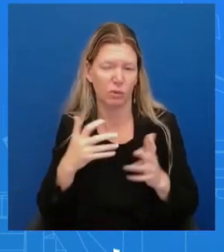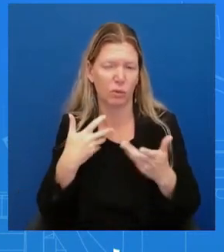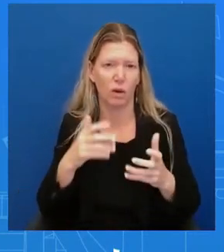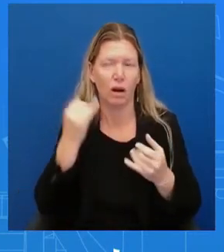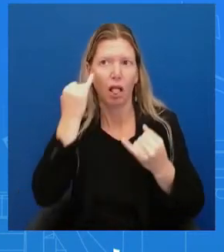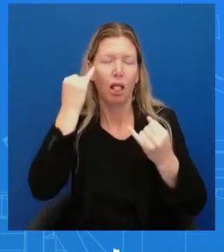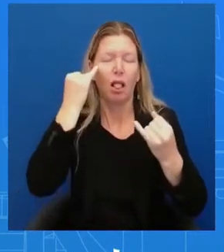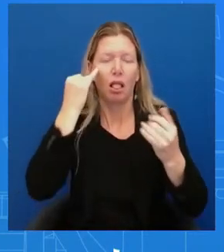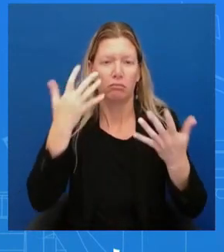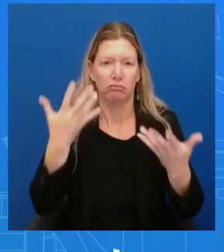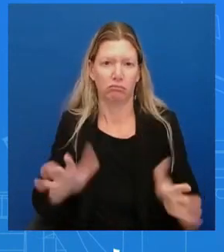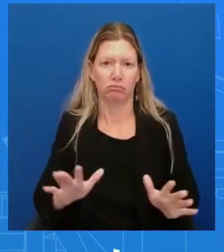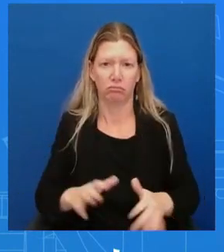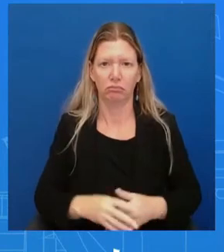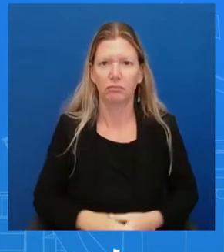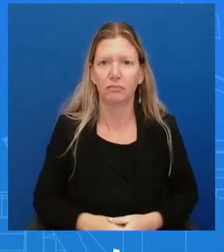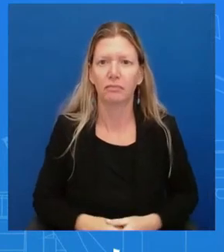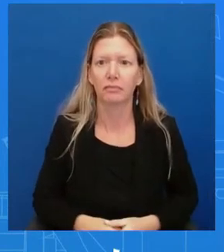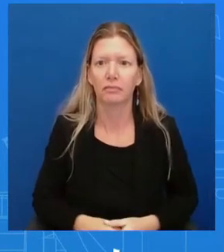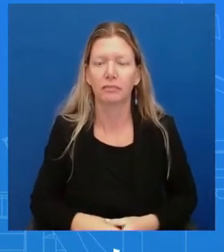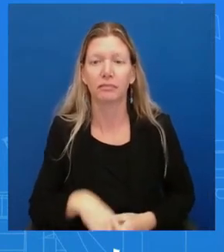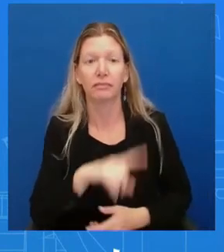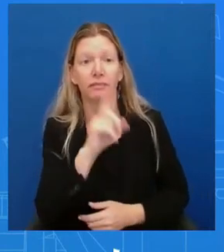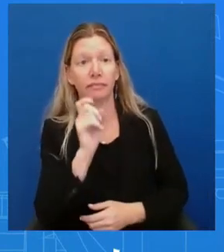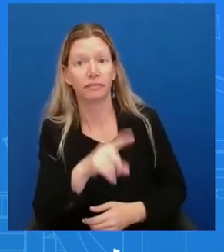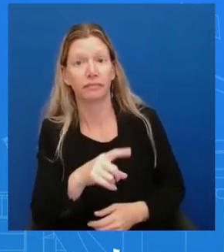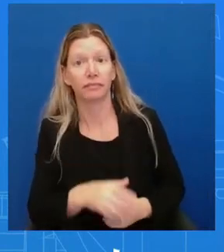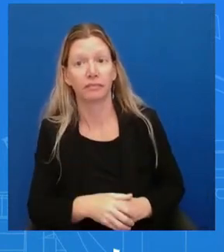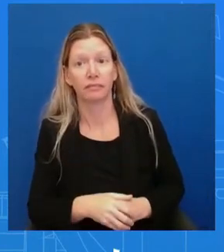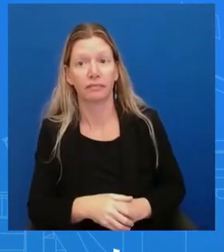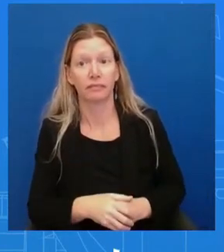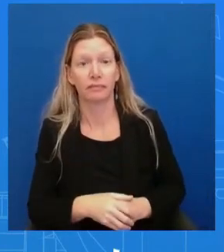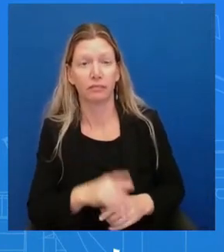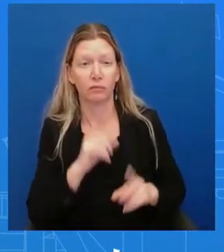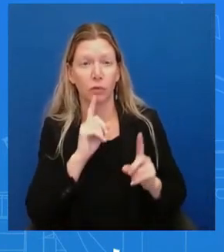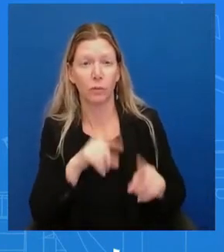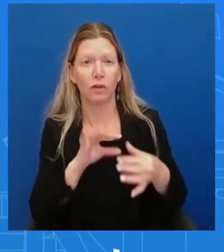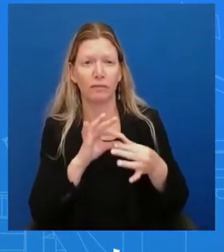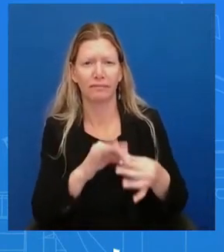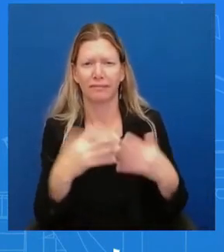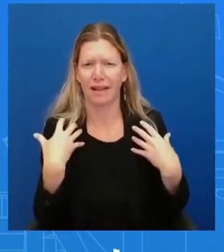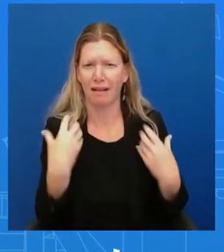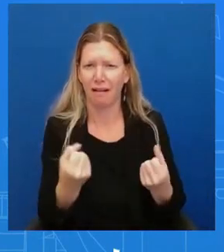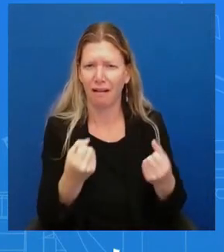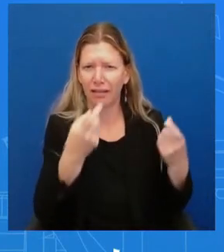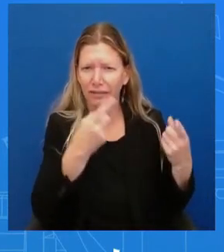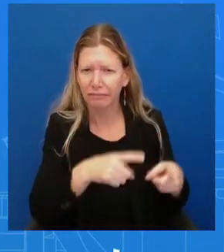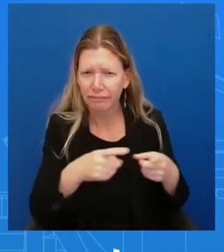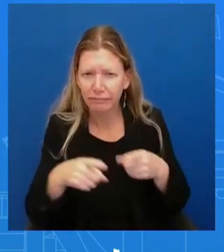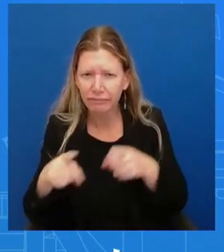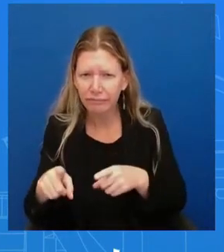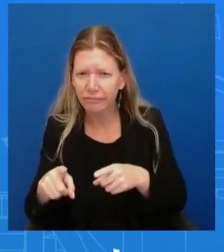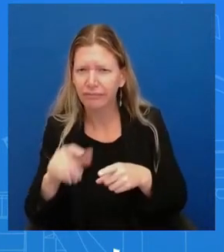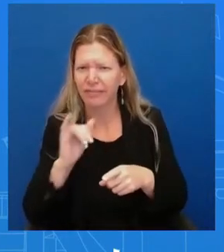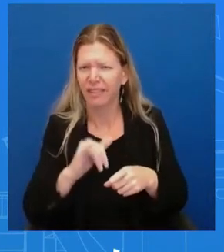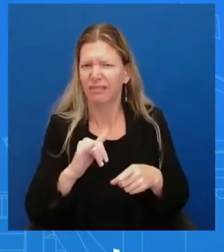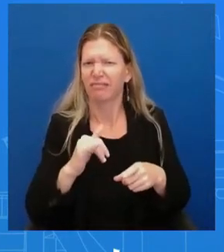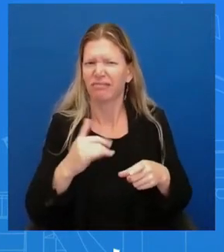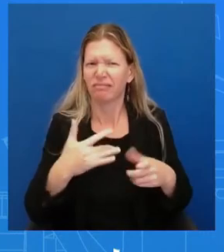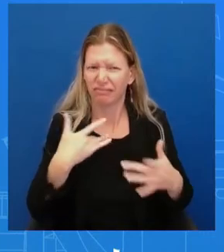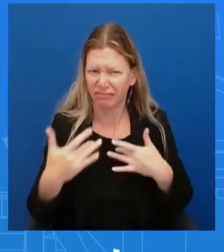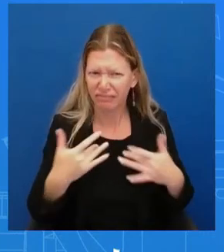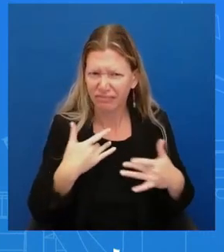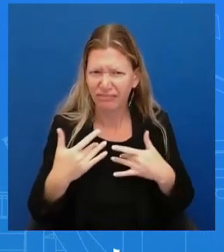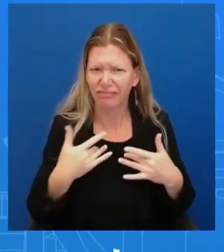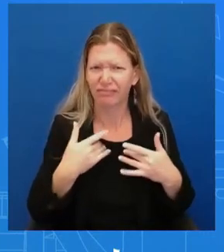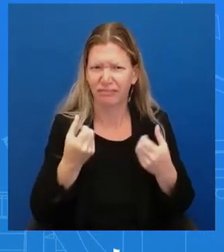On the reporting about the health incidents, because a lot of these concerns and incidents are happening on the president's and vice president's trip,